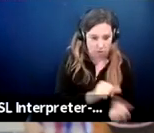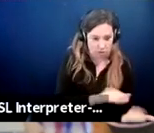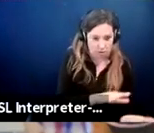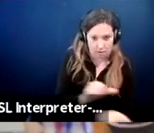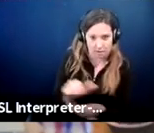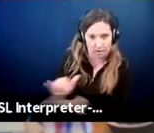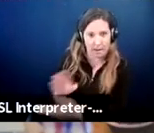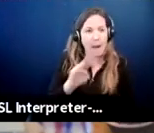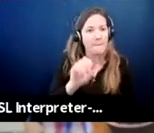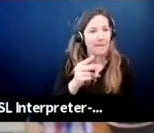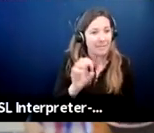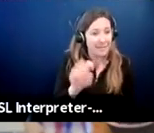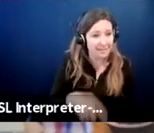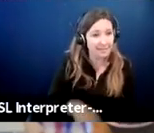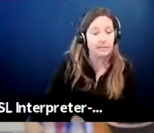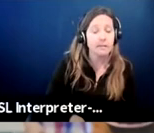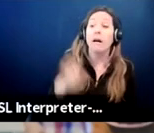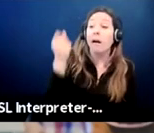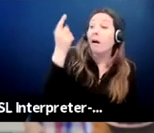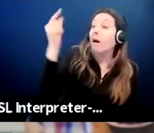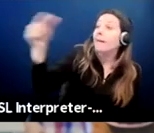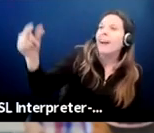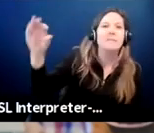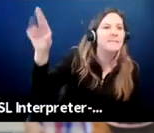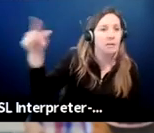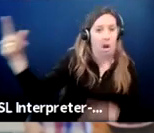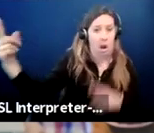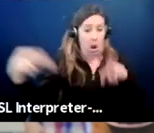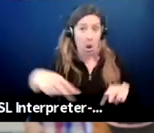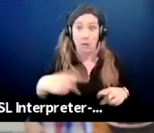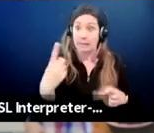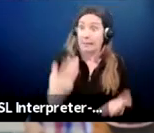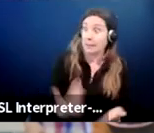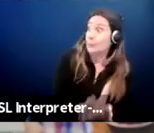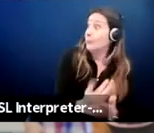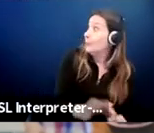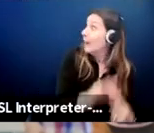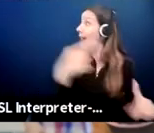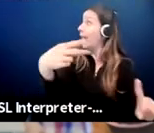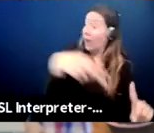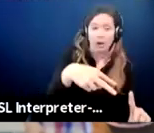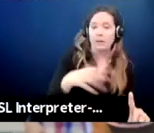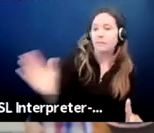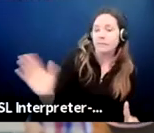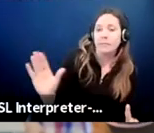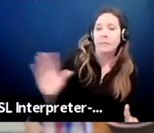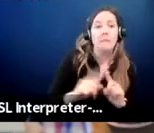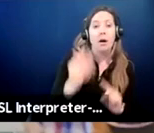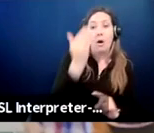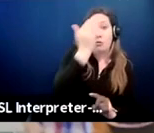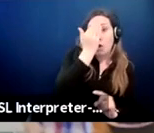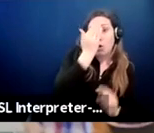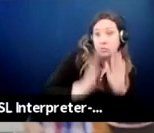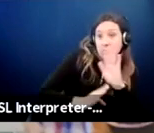is not looking, or the government's not looking for you to say, hey, yeah, we've got the brand new thing. What they want to know is if you've advanced knowledge to say this